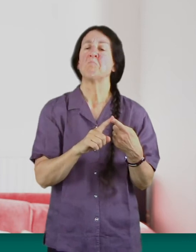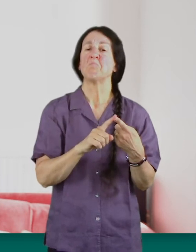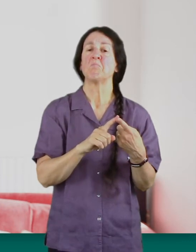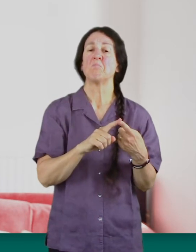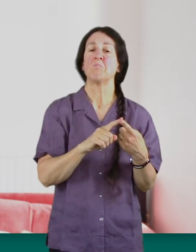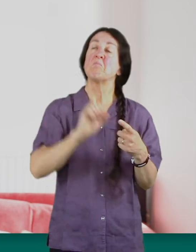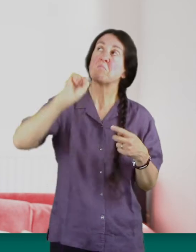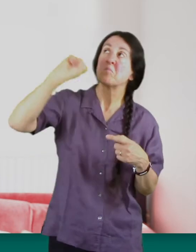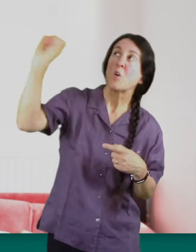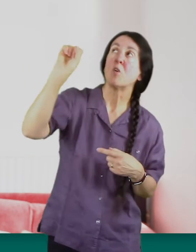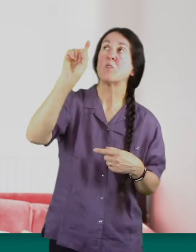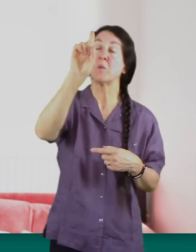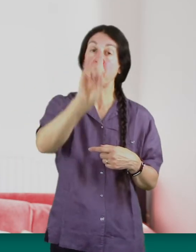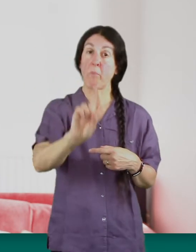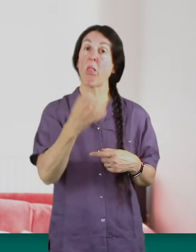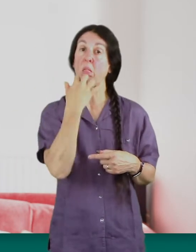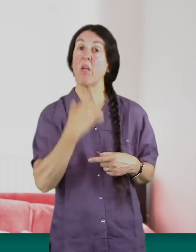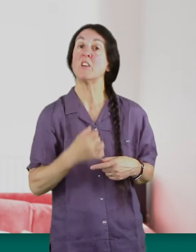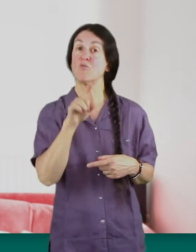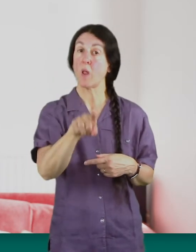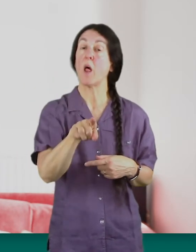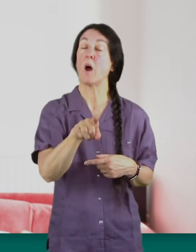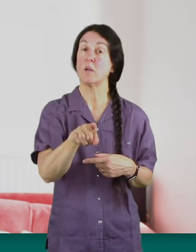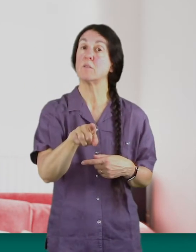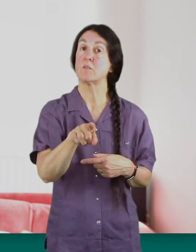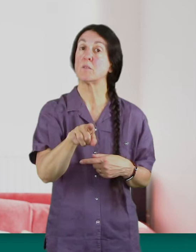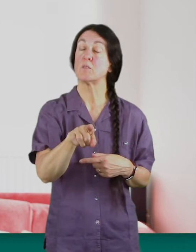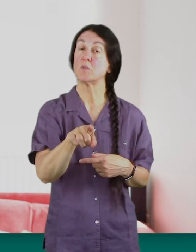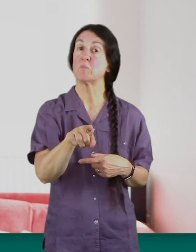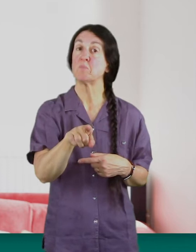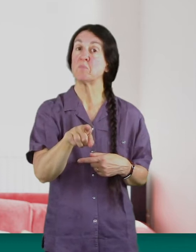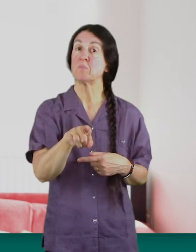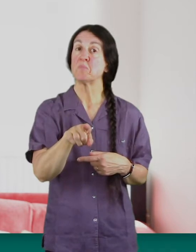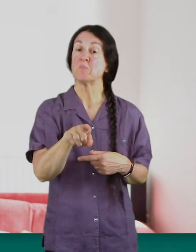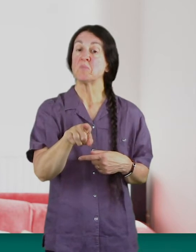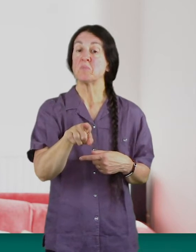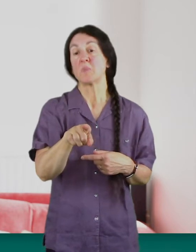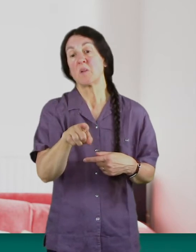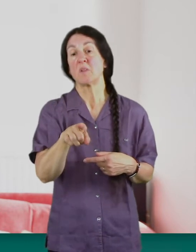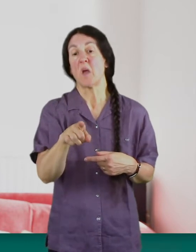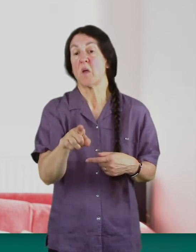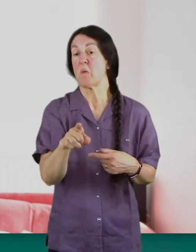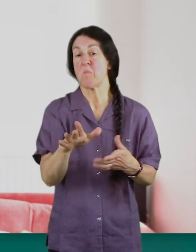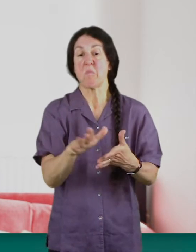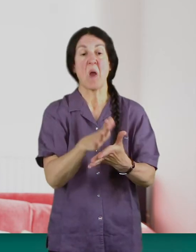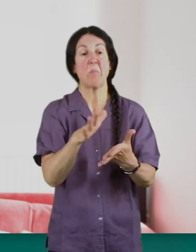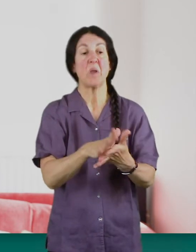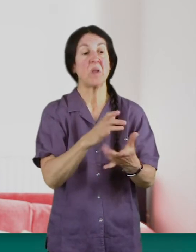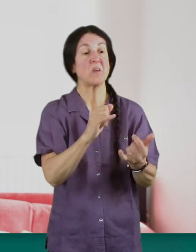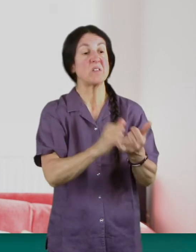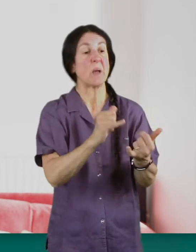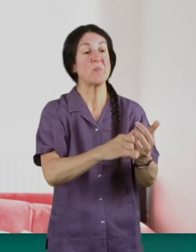Israel, and specifically we see this example towards the end where the tribe of Judah are willing to give Samson over to